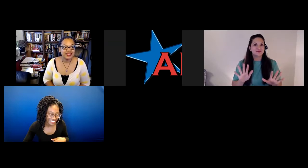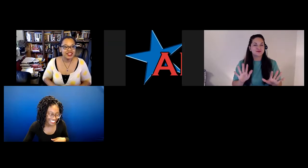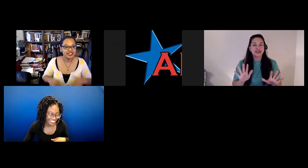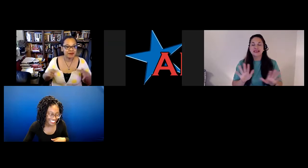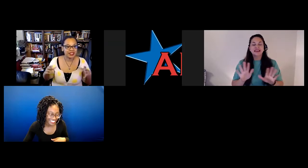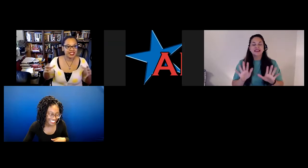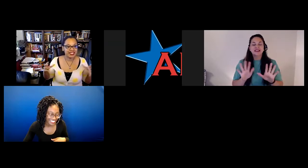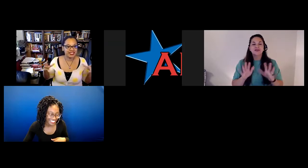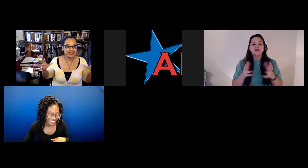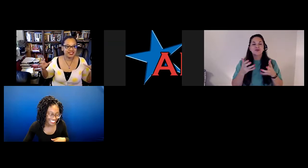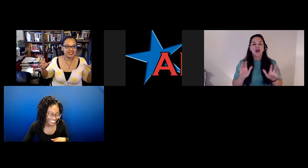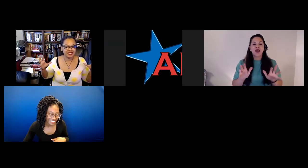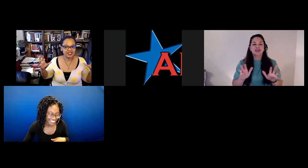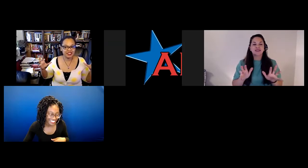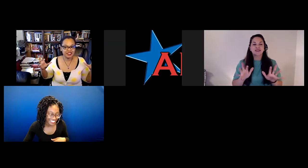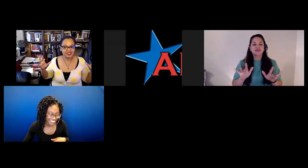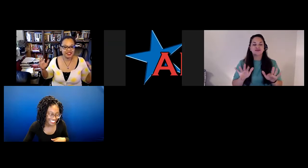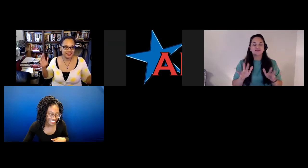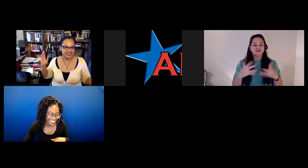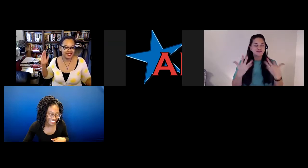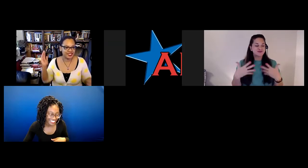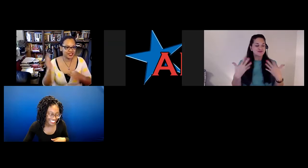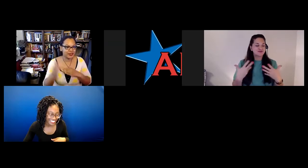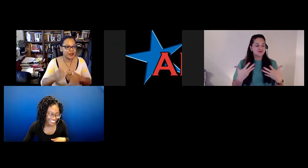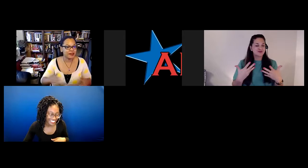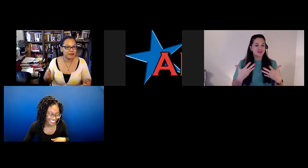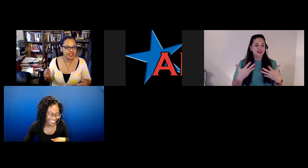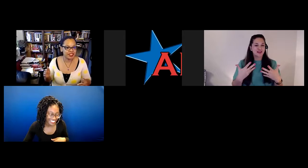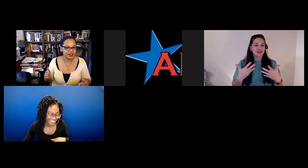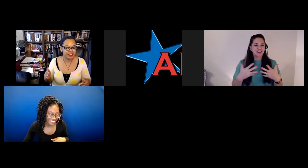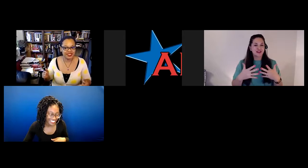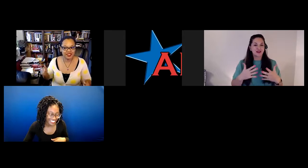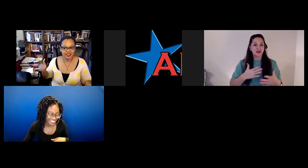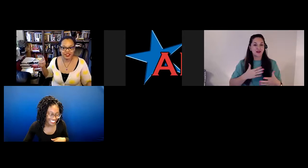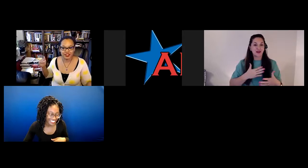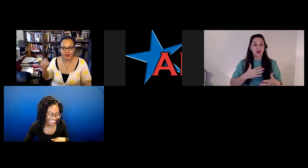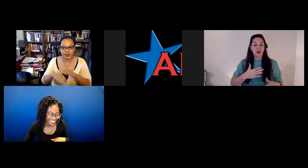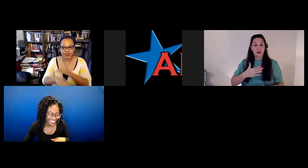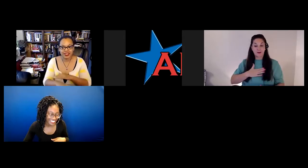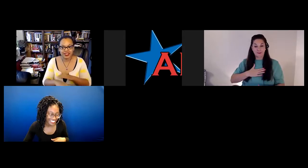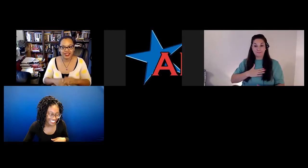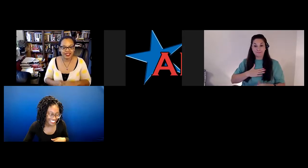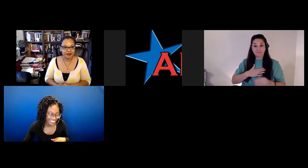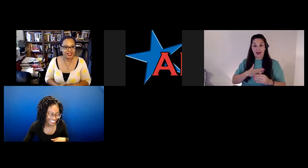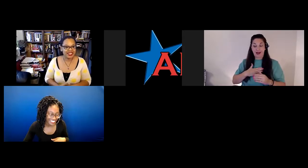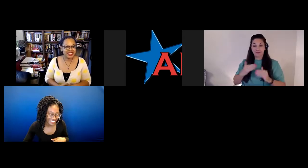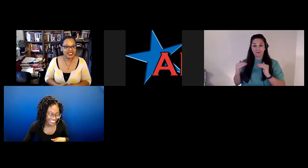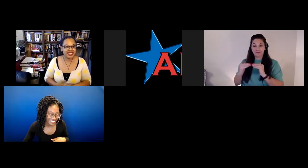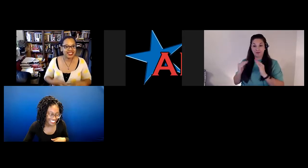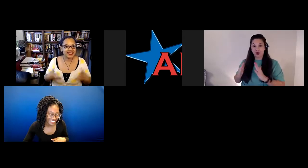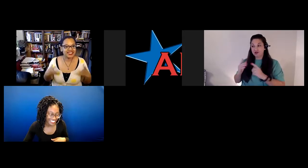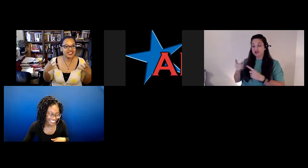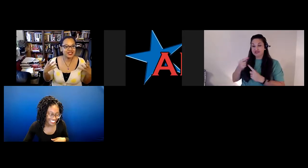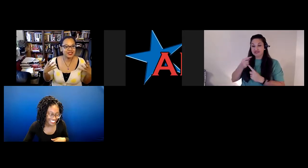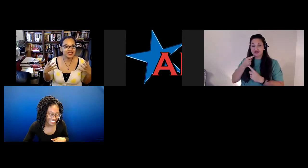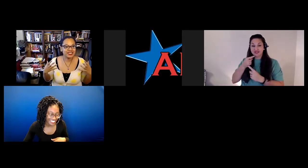it's not to be to go, what my spouse says, go straight to the quick. It